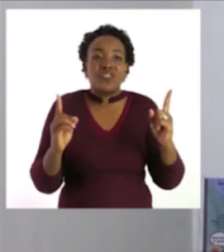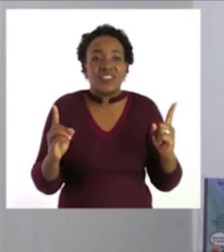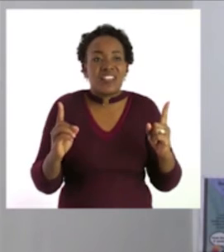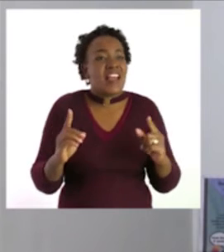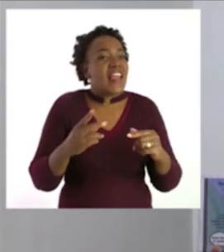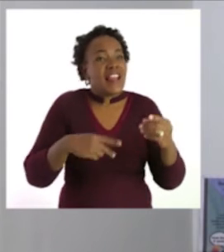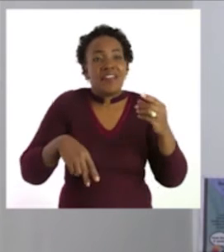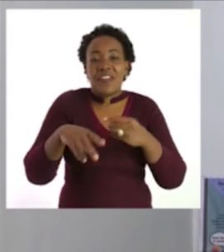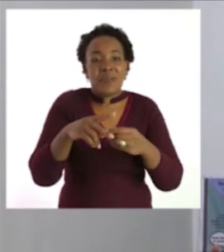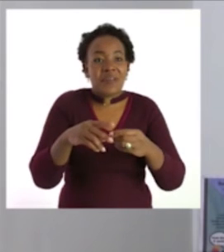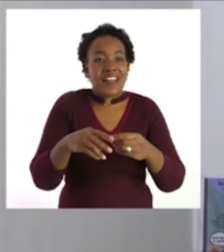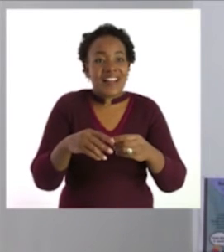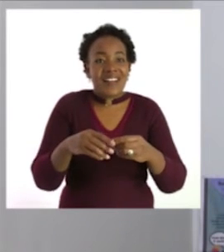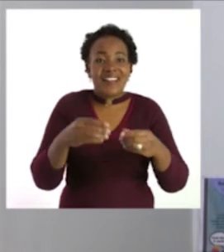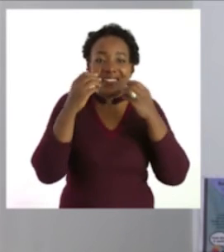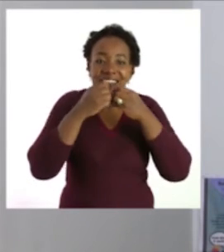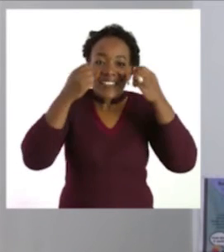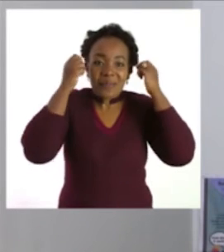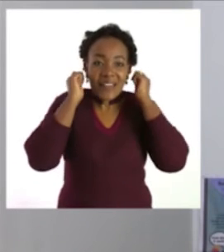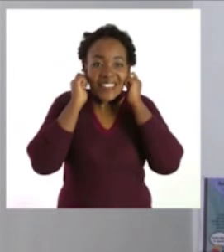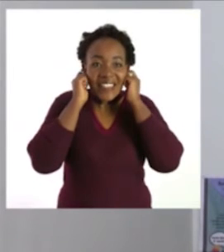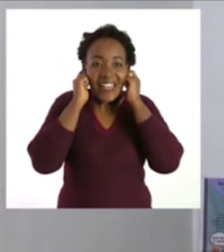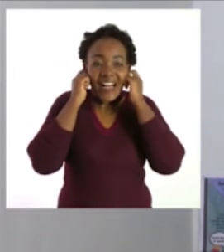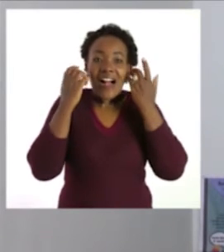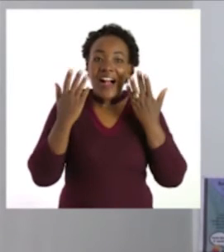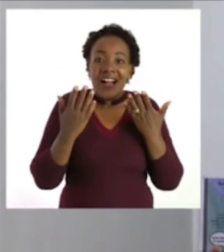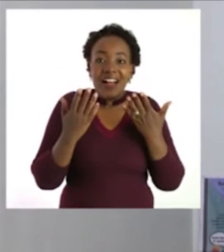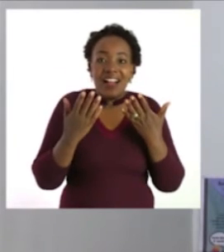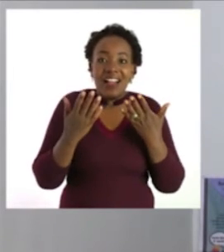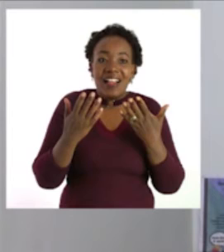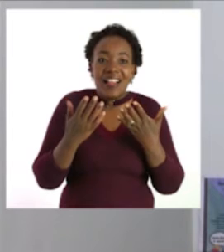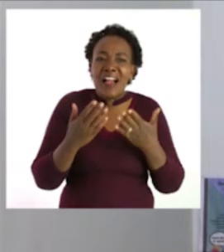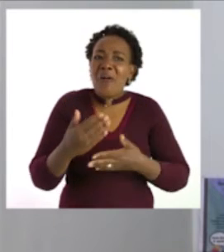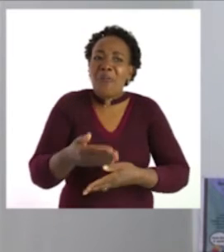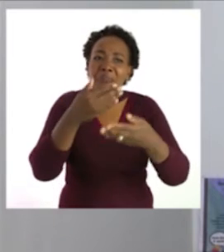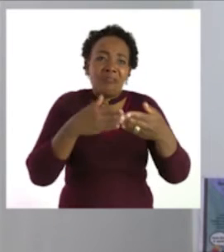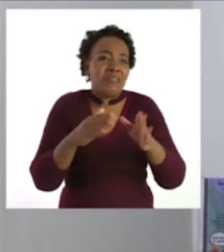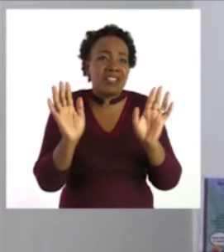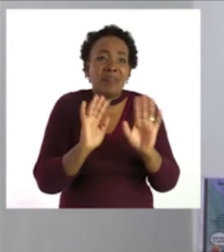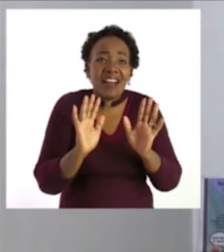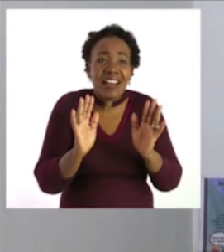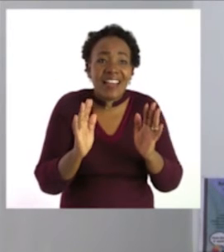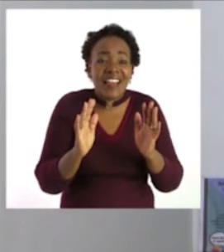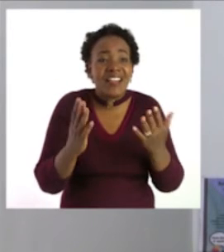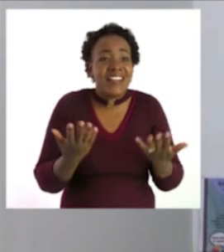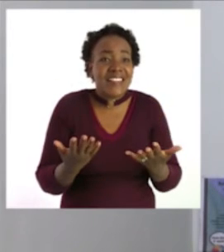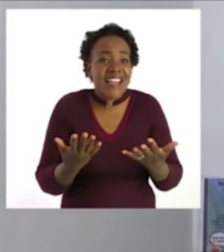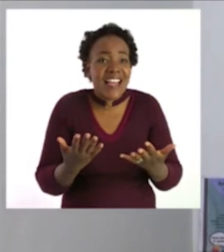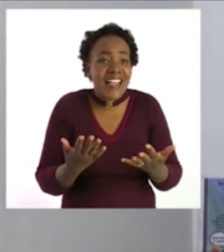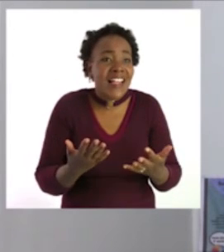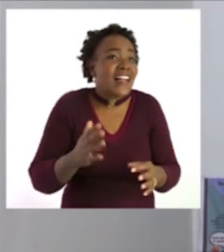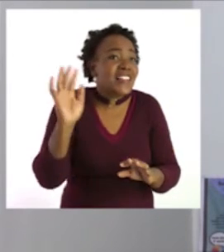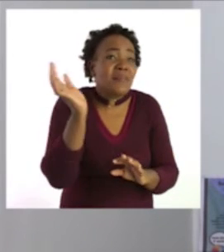you are going out, remember to wear your mask. Before we say goodbye, let's